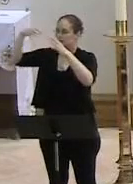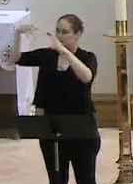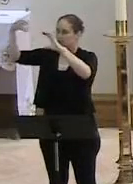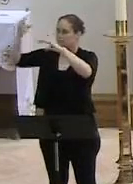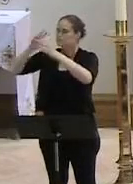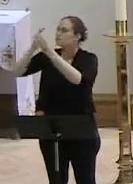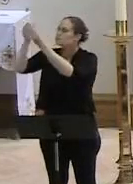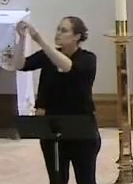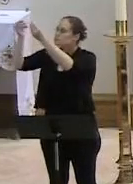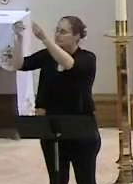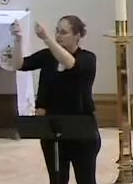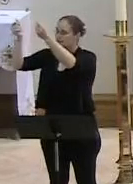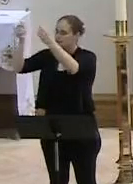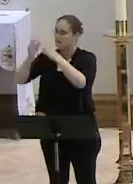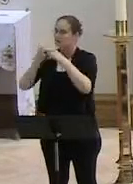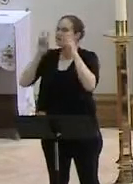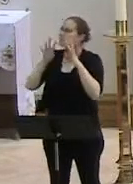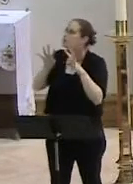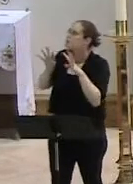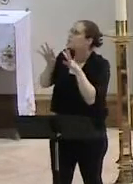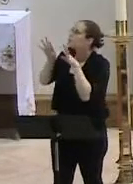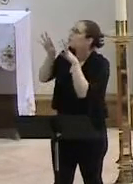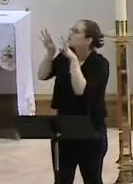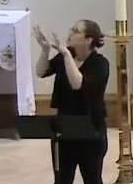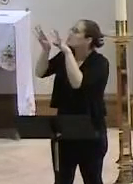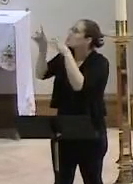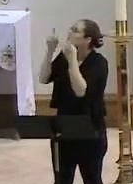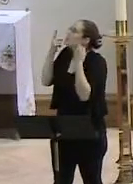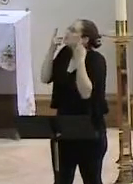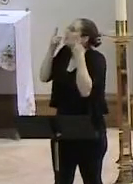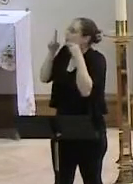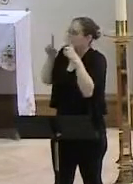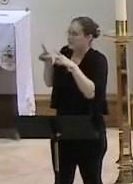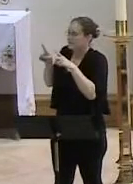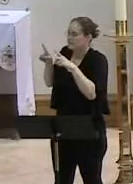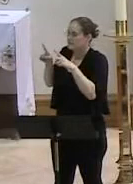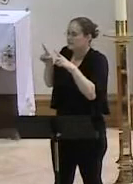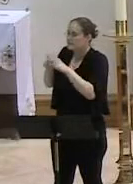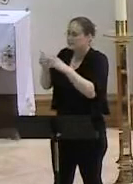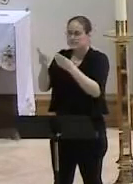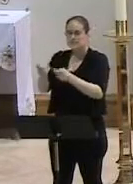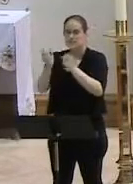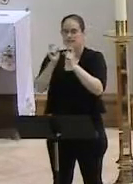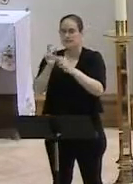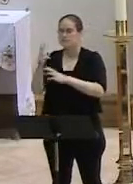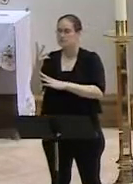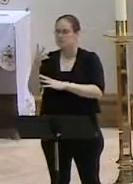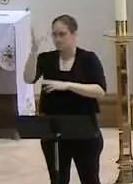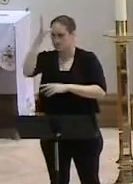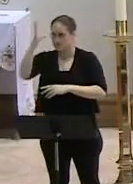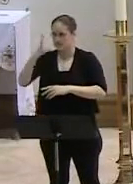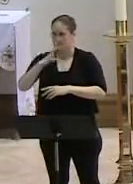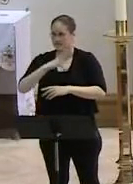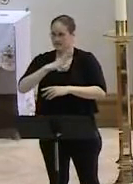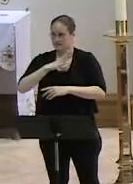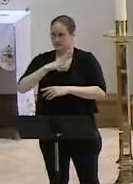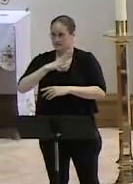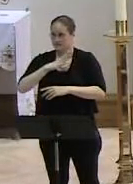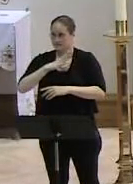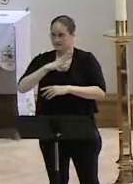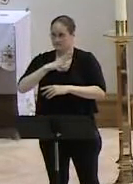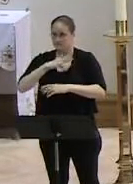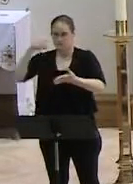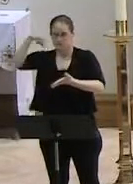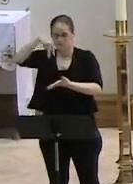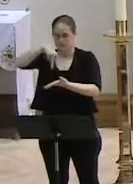sight. While they were looking intently at the sky as he was going, suddenly, the two men dressed in white garments stood